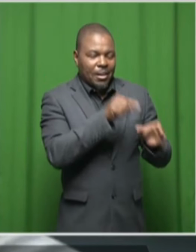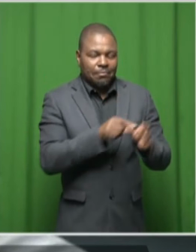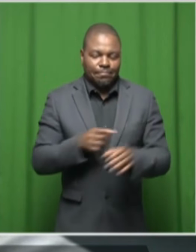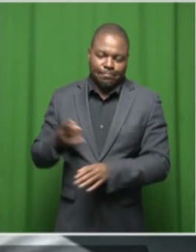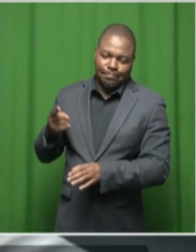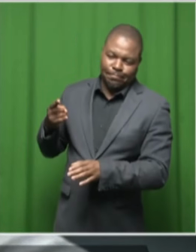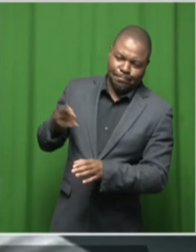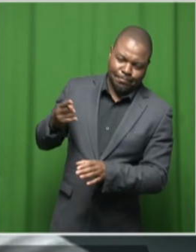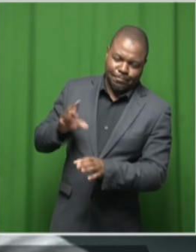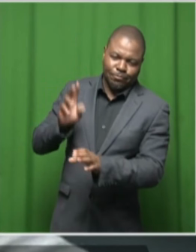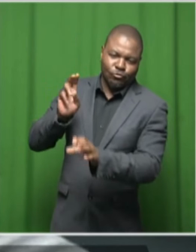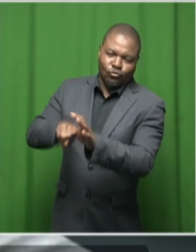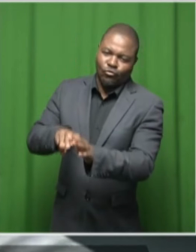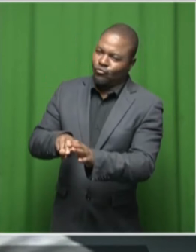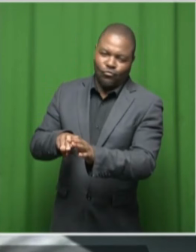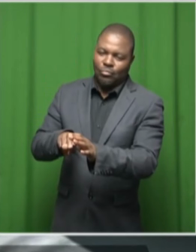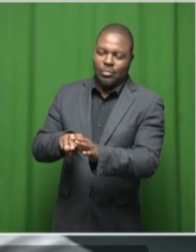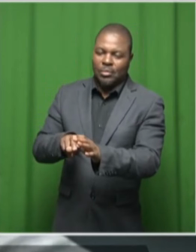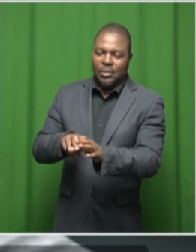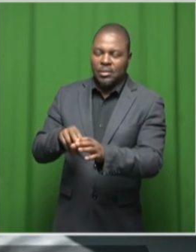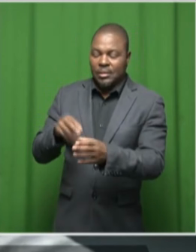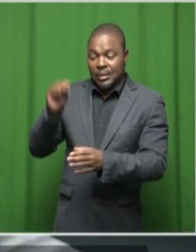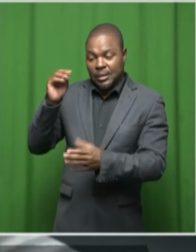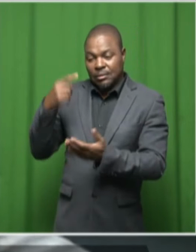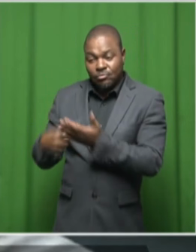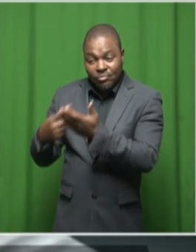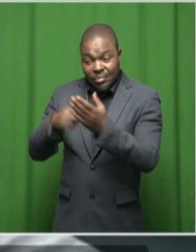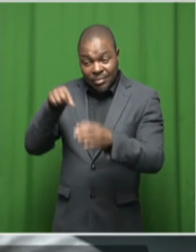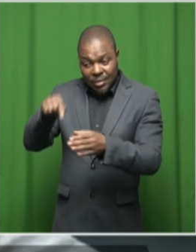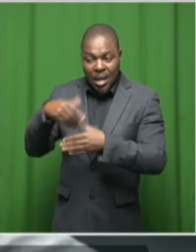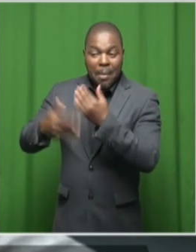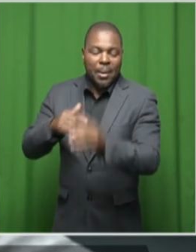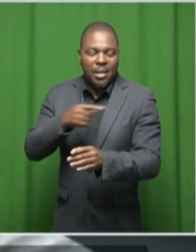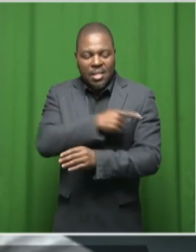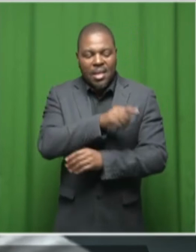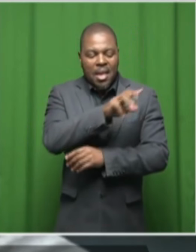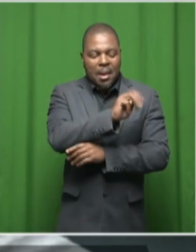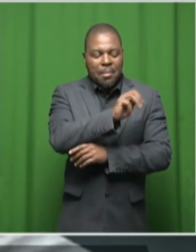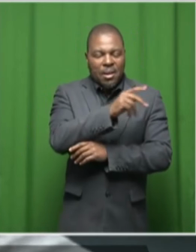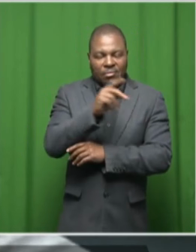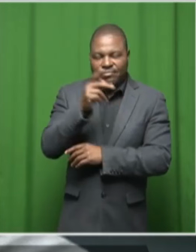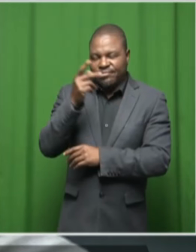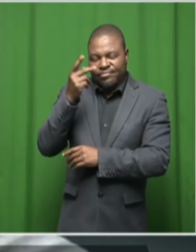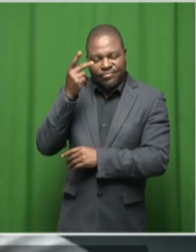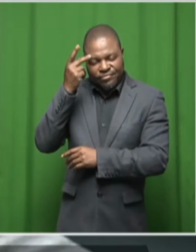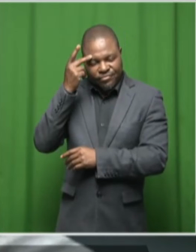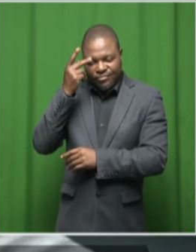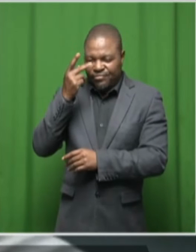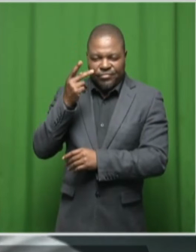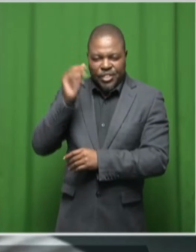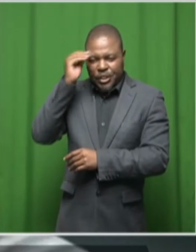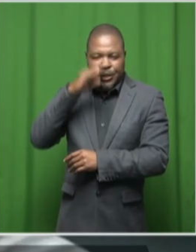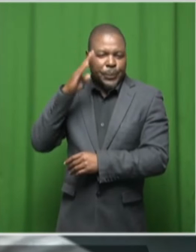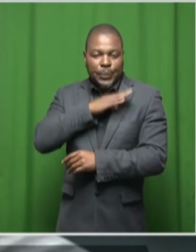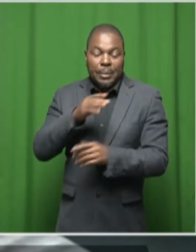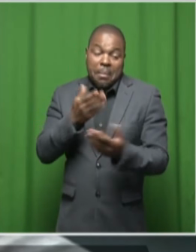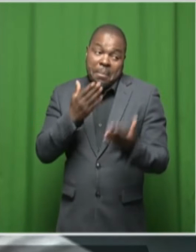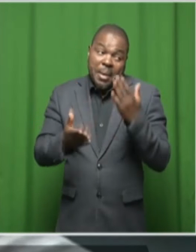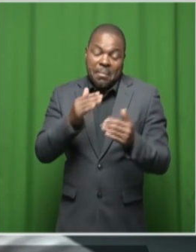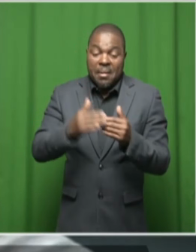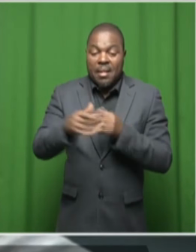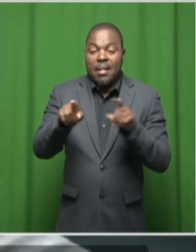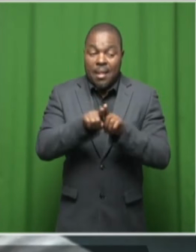join, which has stated that they're not interested in these conversations that are happening, but might actually do an about turn as the IFP did